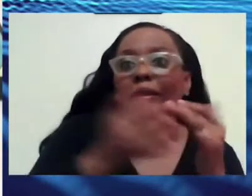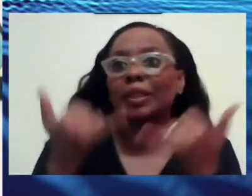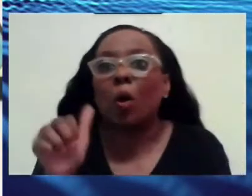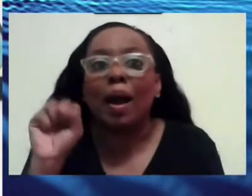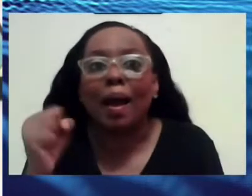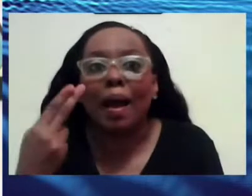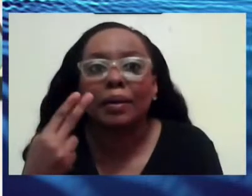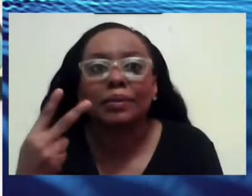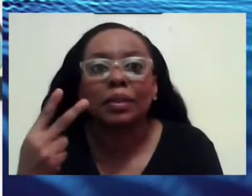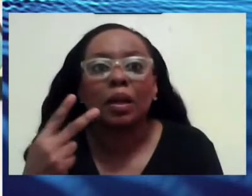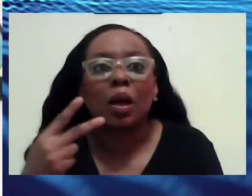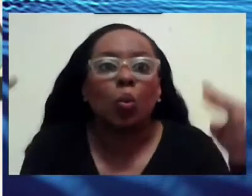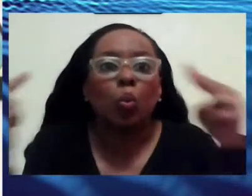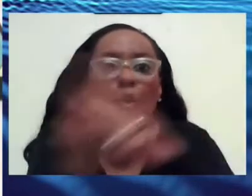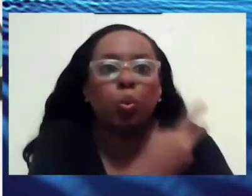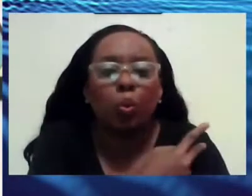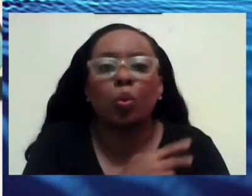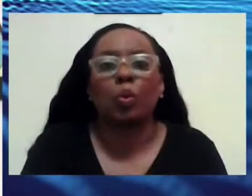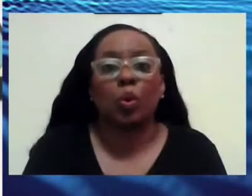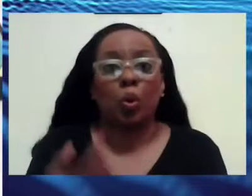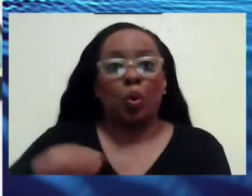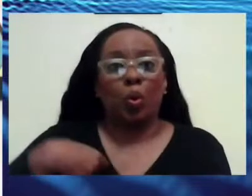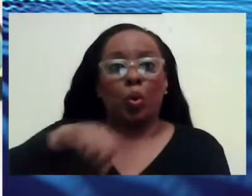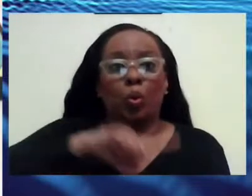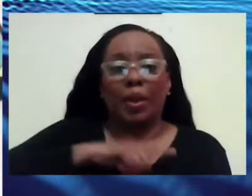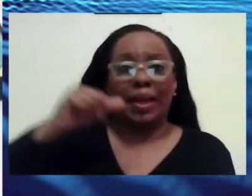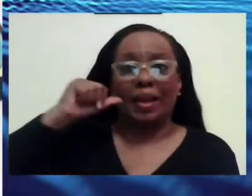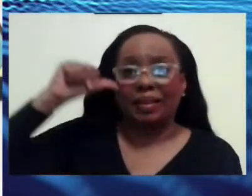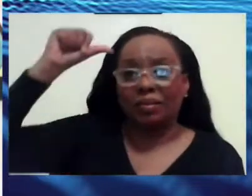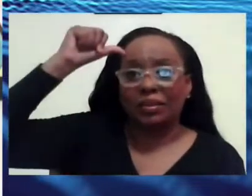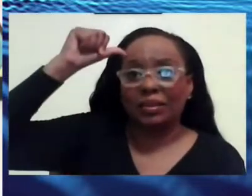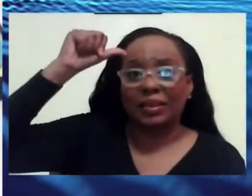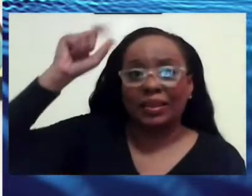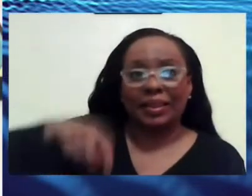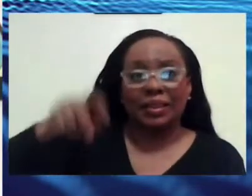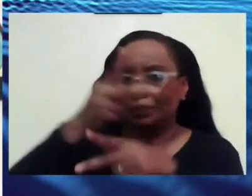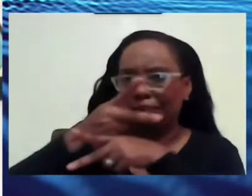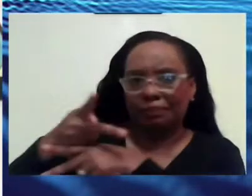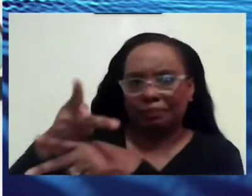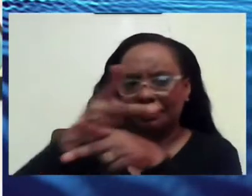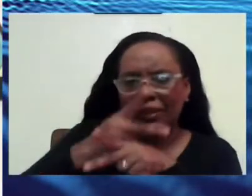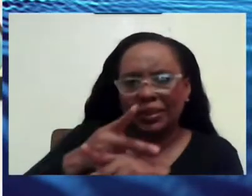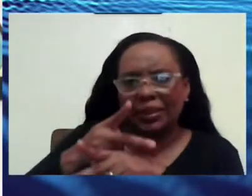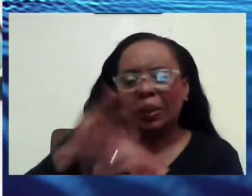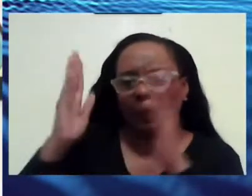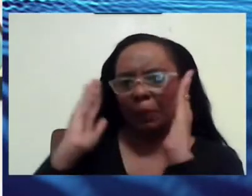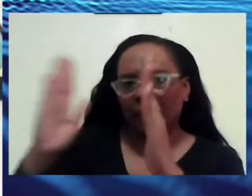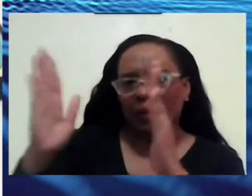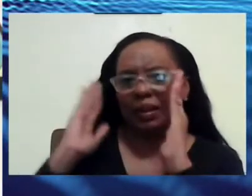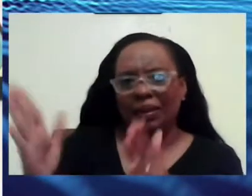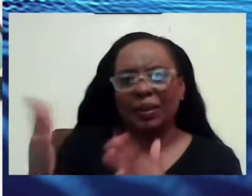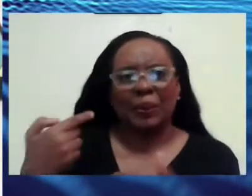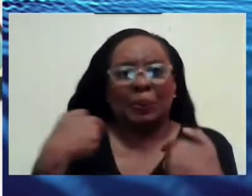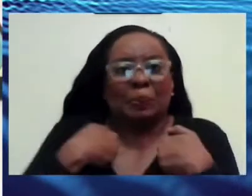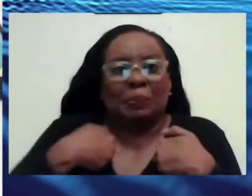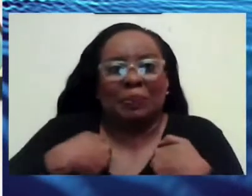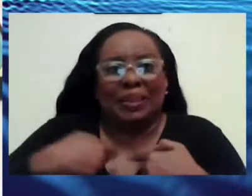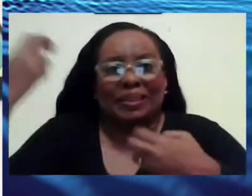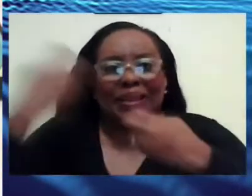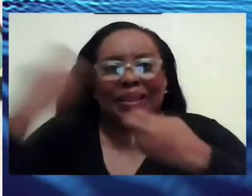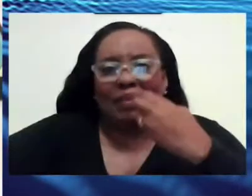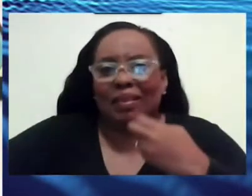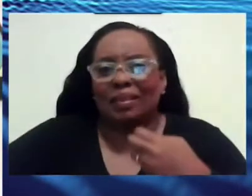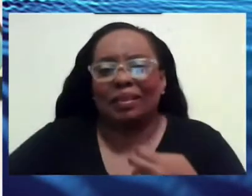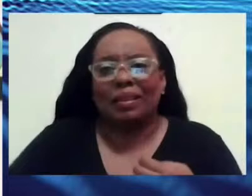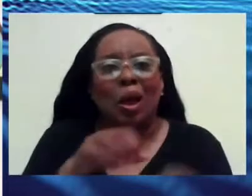ASH. I think as adults, we have to pay attention to what is happening. As an adult, I find it particularly difficult to make this